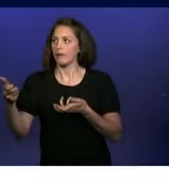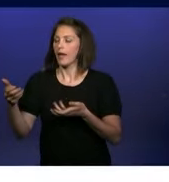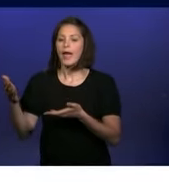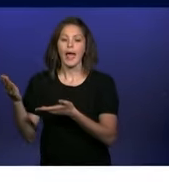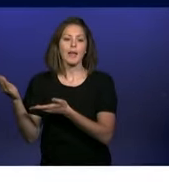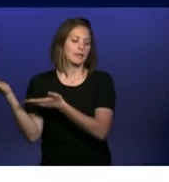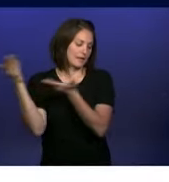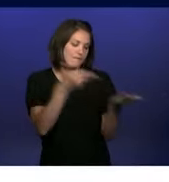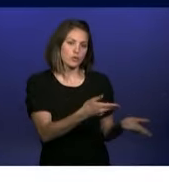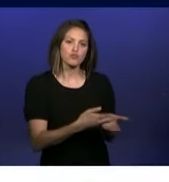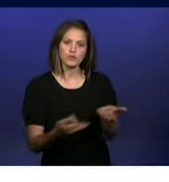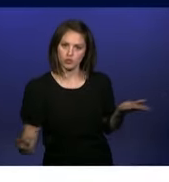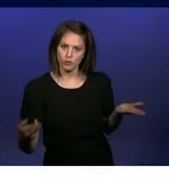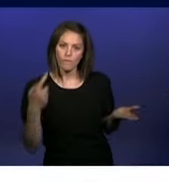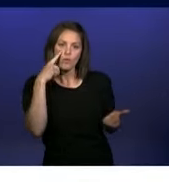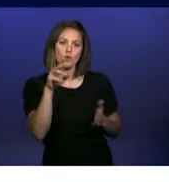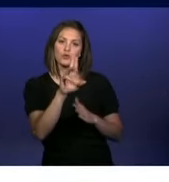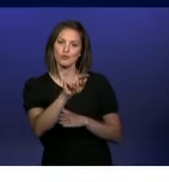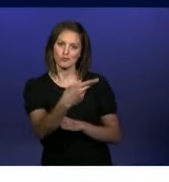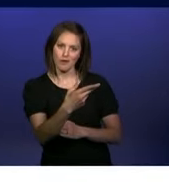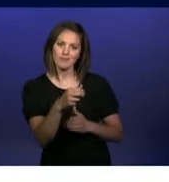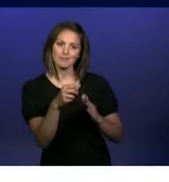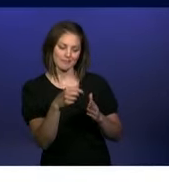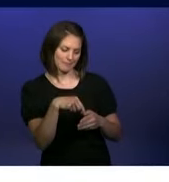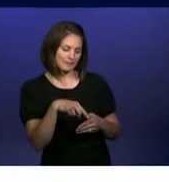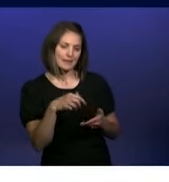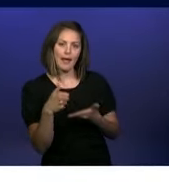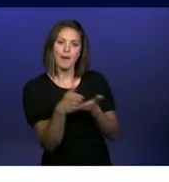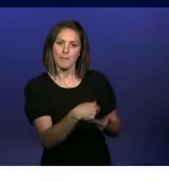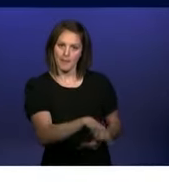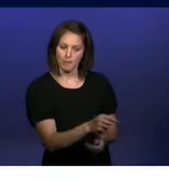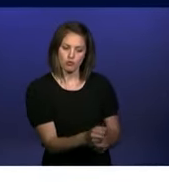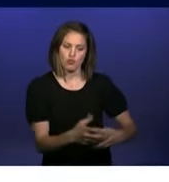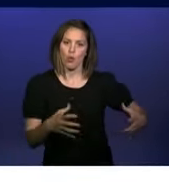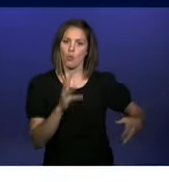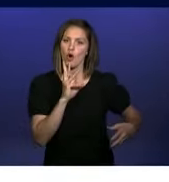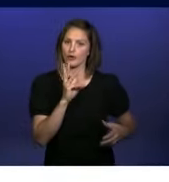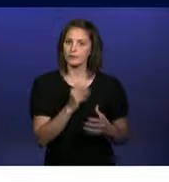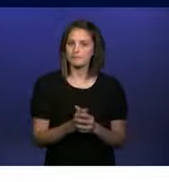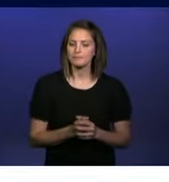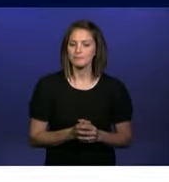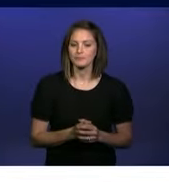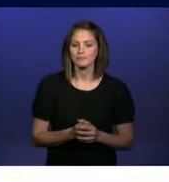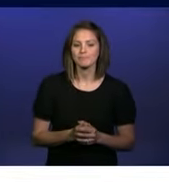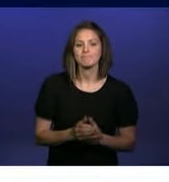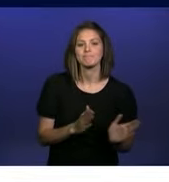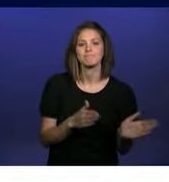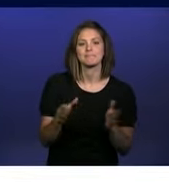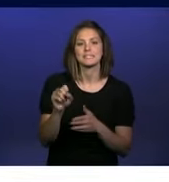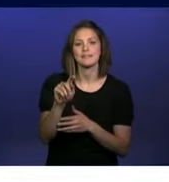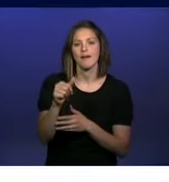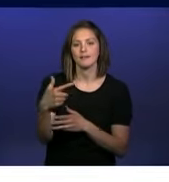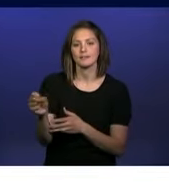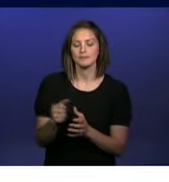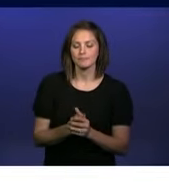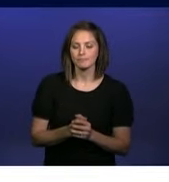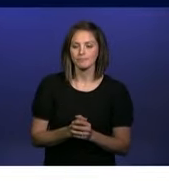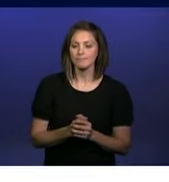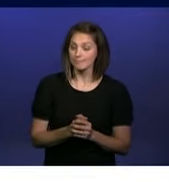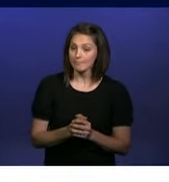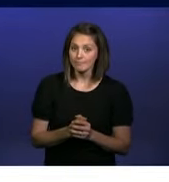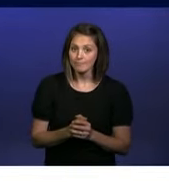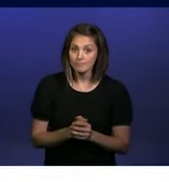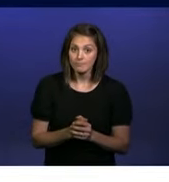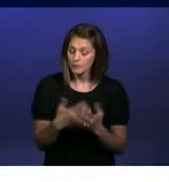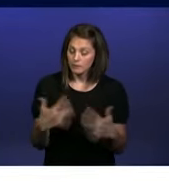what we need to do to grow the state with the water that we have. Mr. Staggs, talk about the future of water in our state. Hey, incredibly